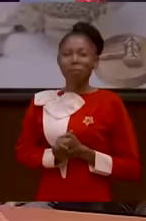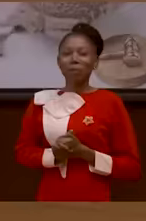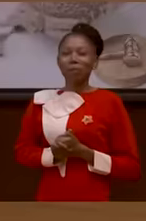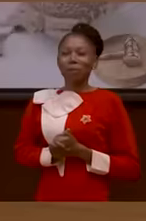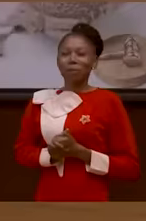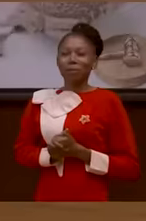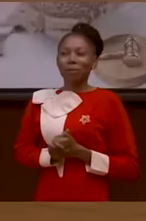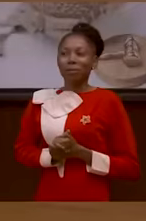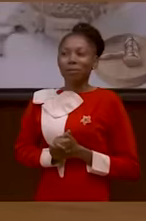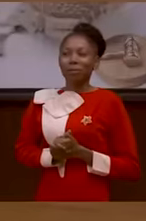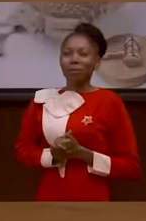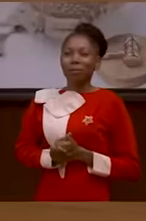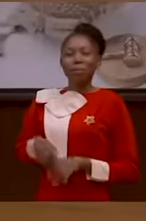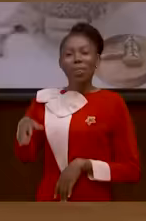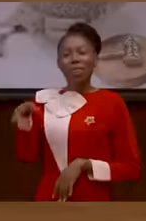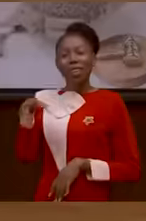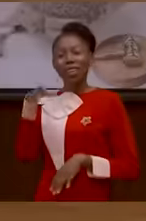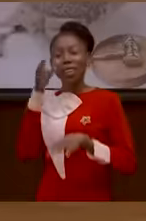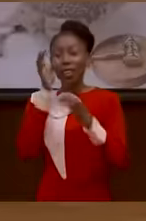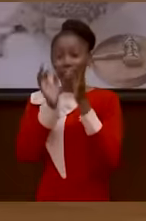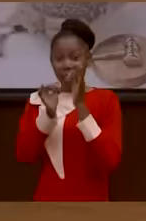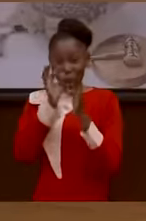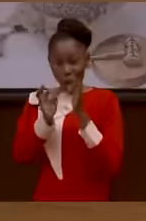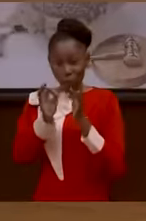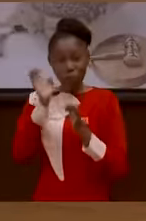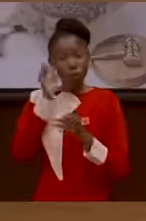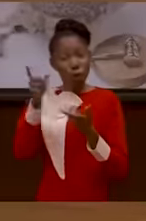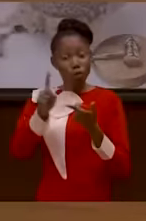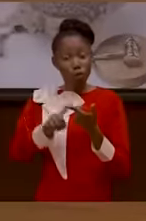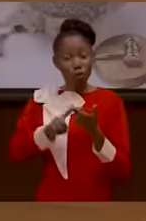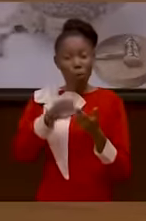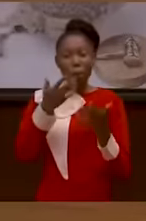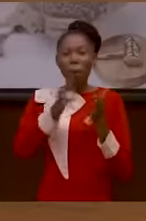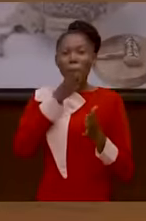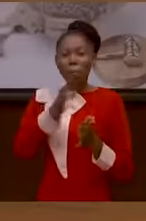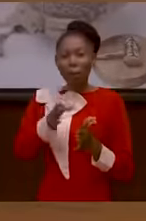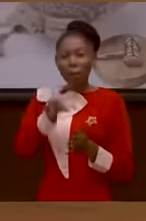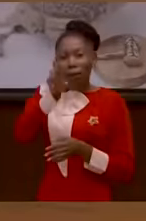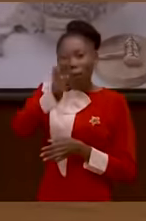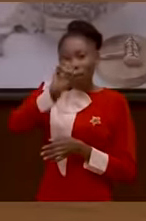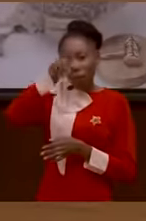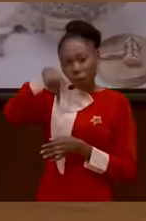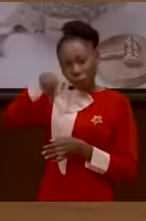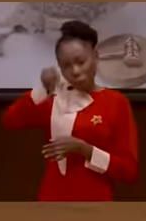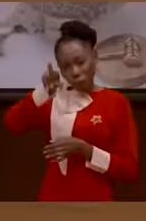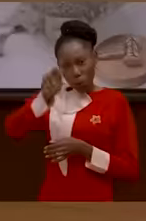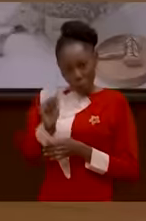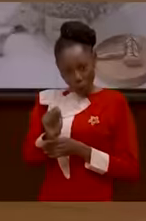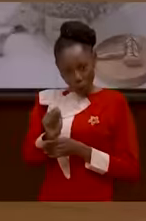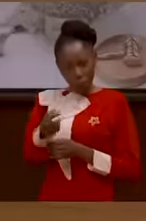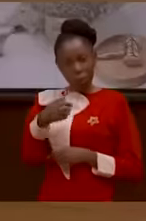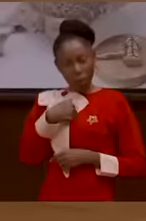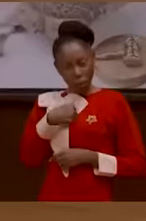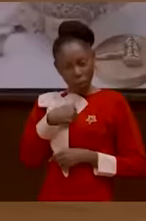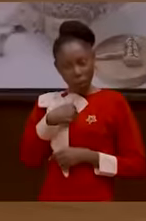Honor, I didn't be she wanted to report me, and she came here to report me. She's supposed to say everything